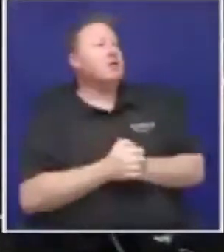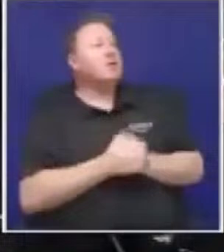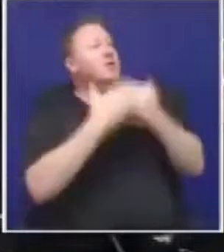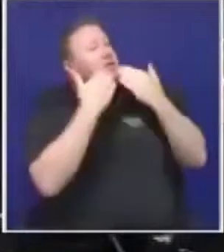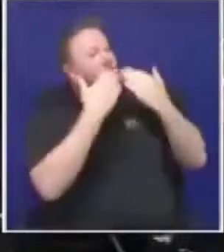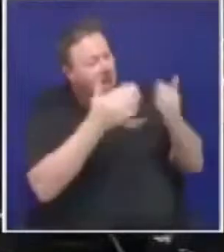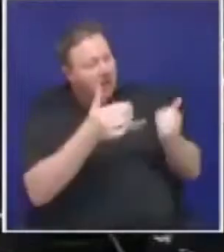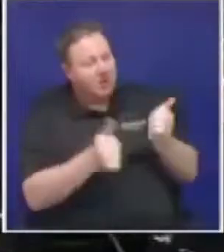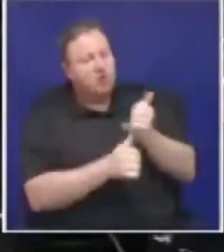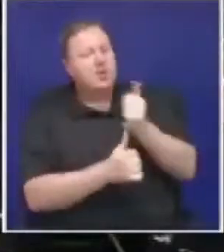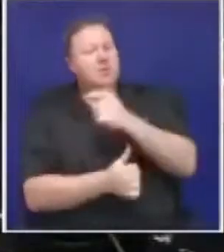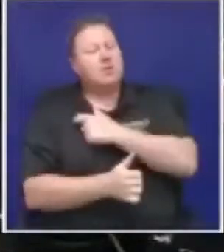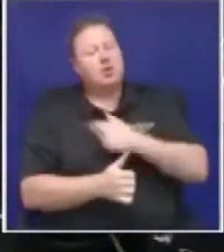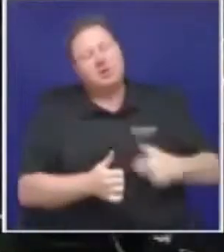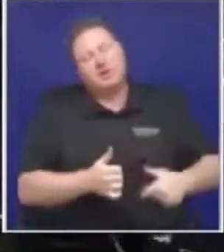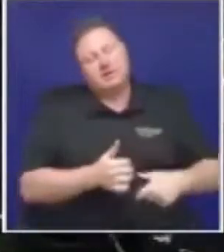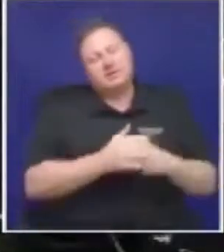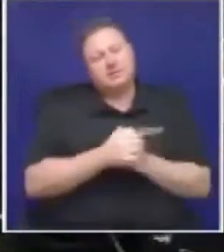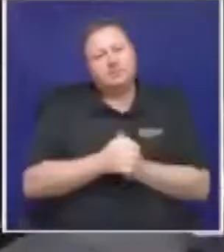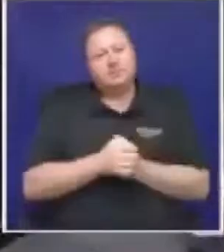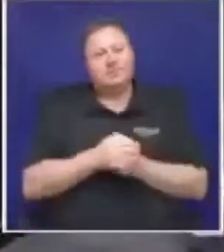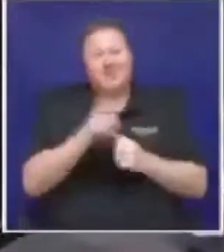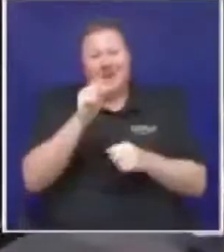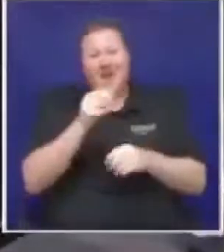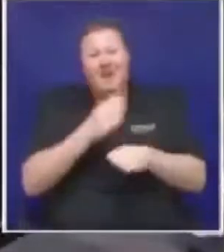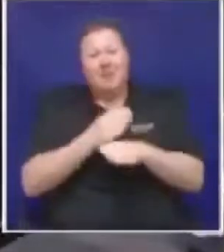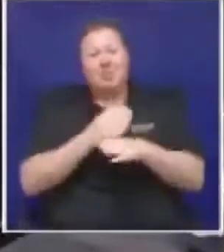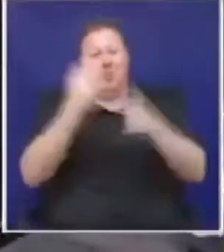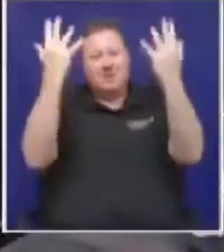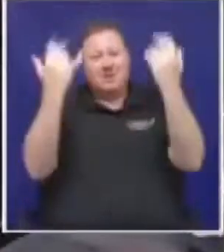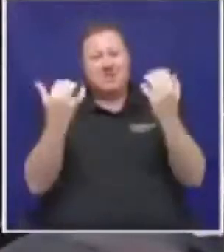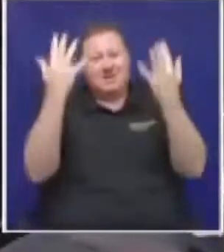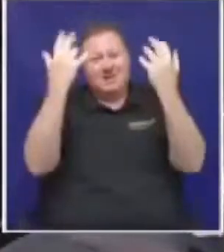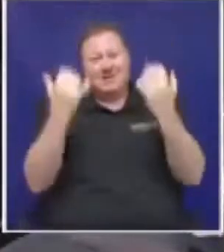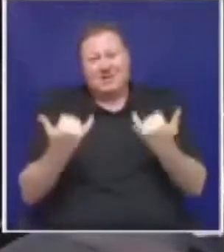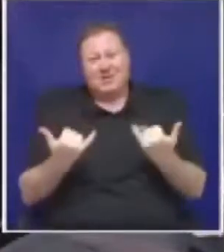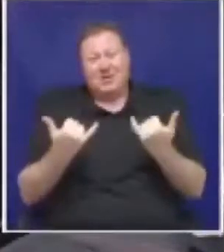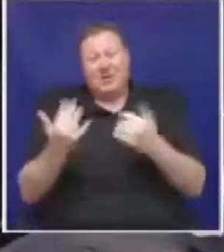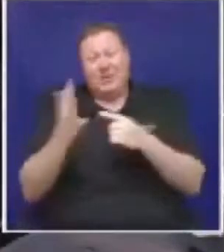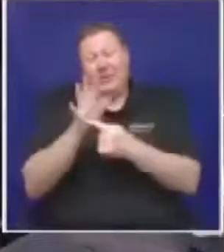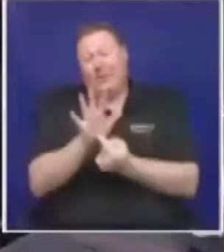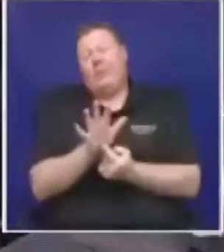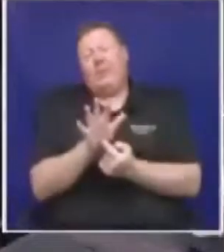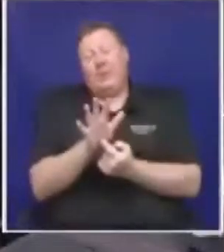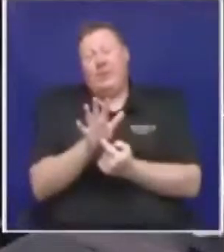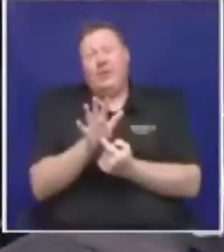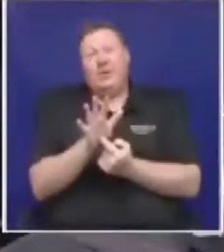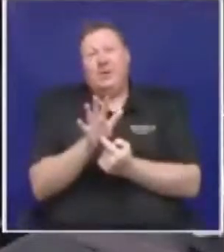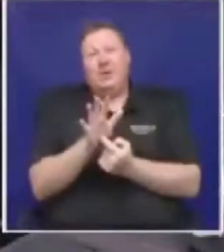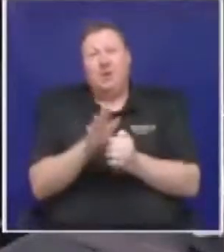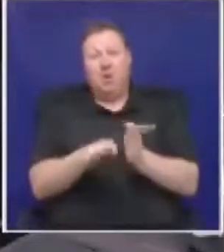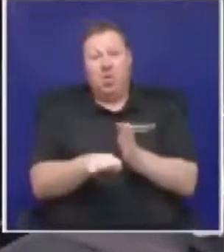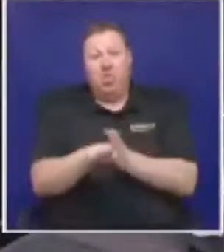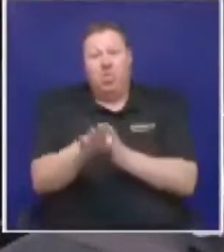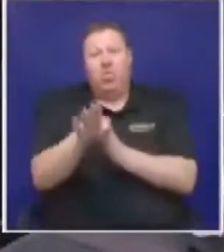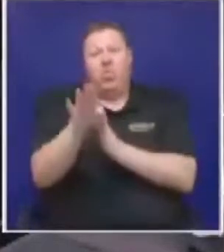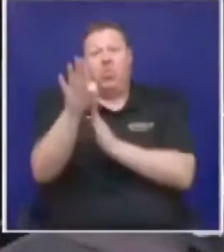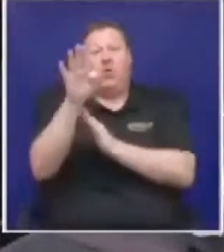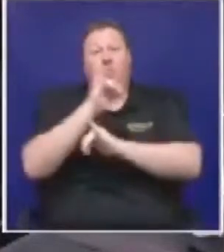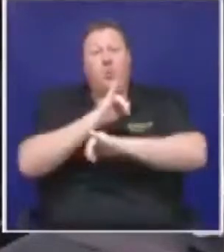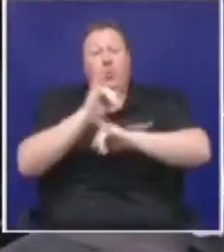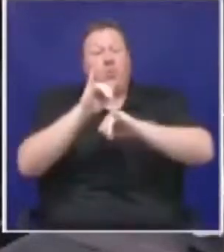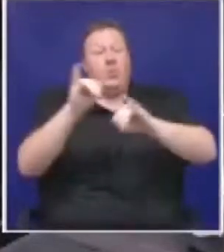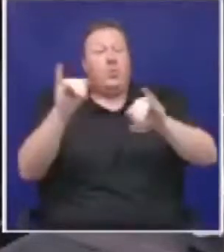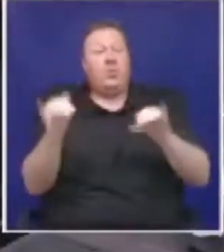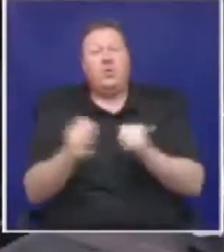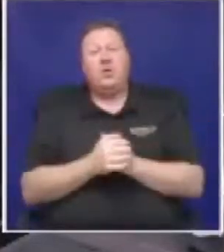Thank you, Deputy President. The unemployment stats came out today. They indicate that unemployment is on the rise, and we're clear that the